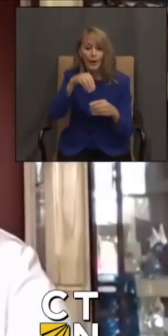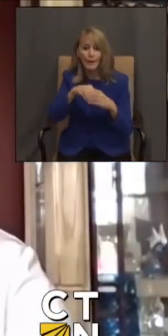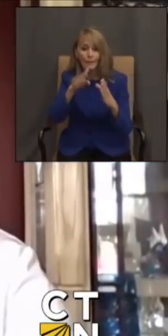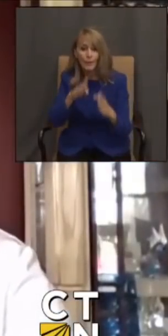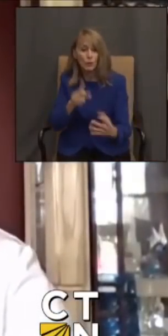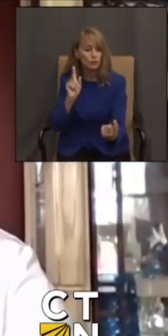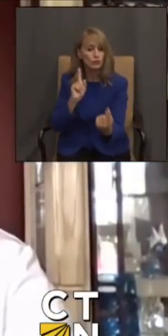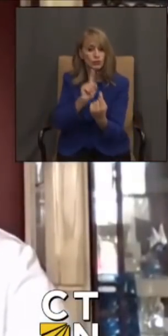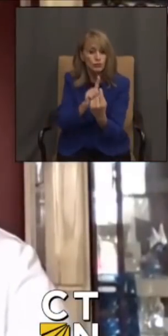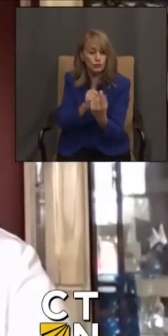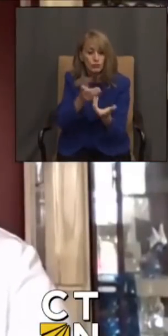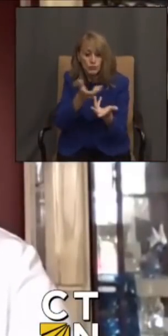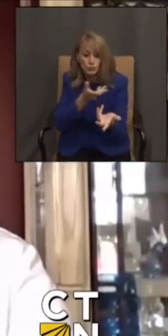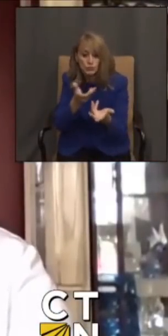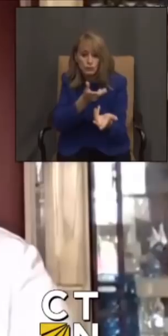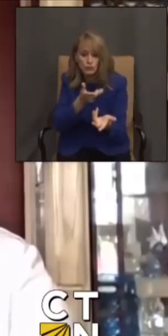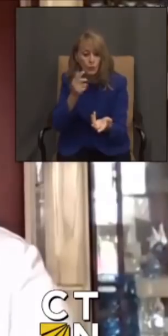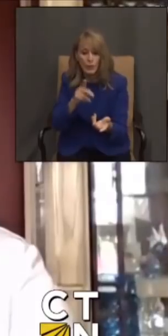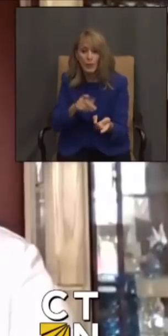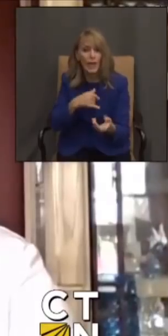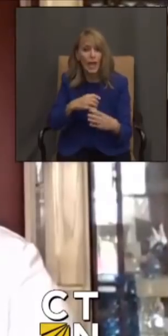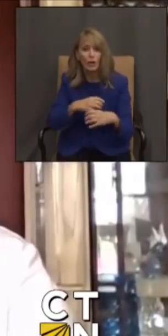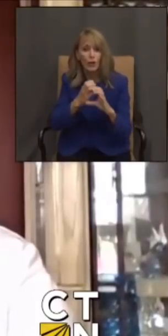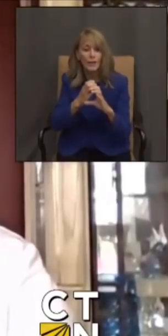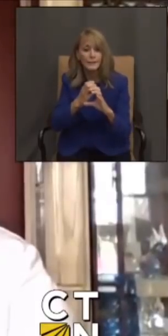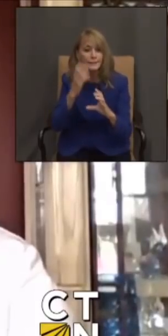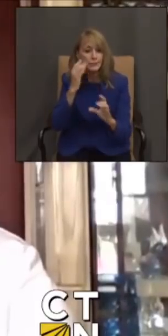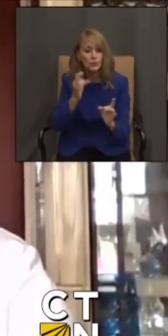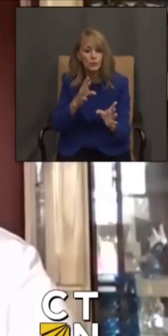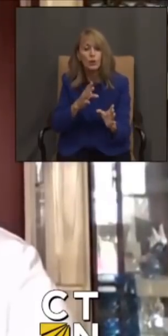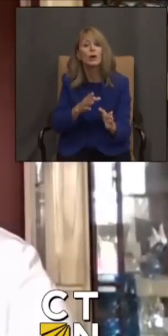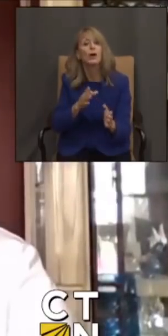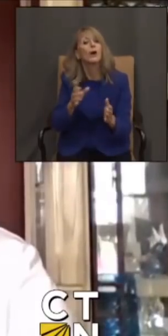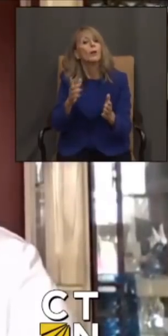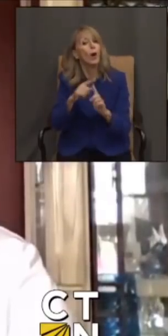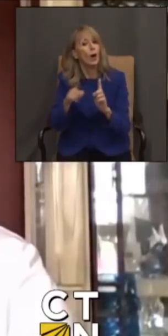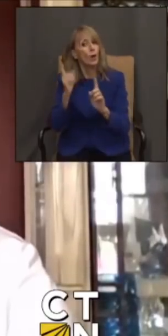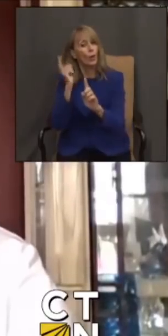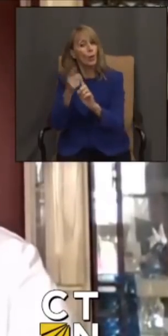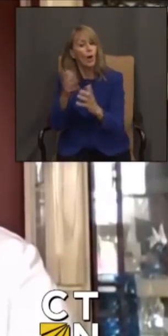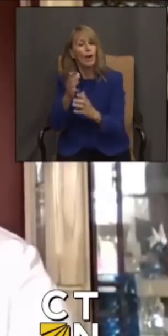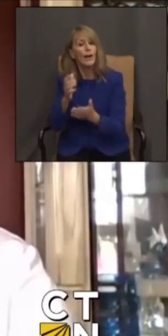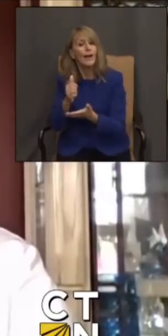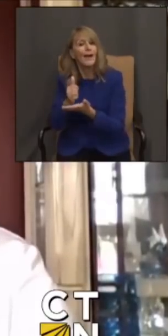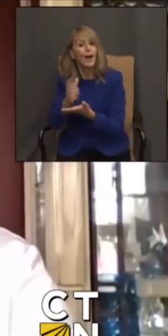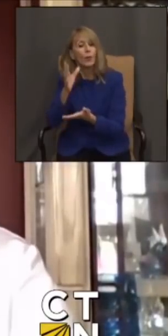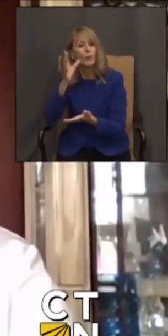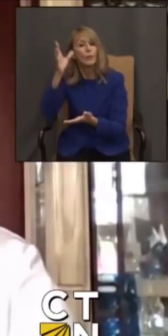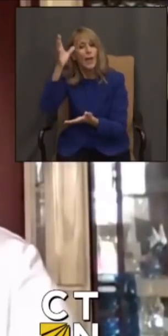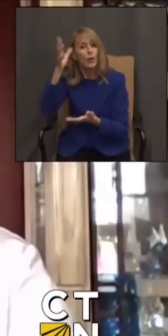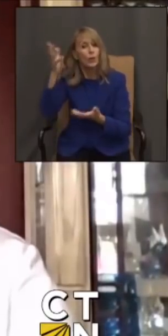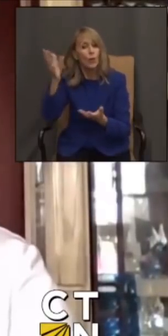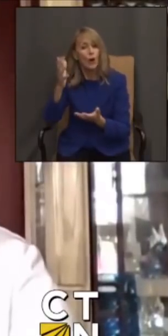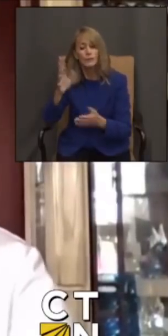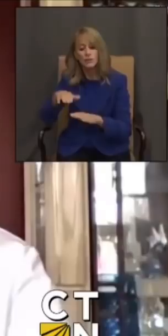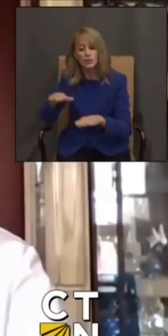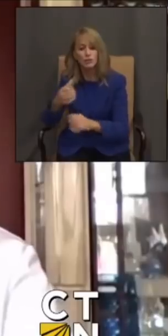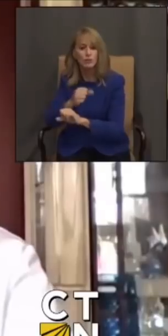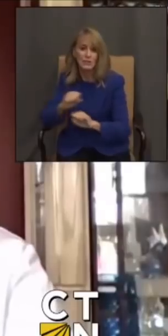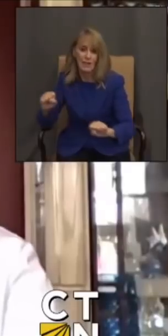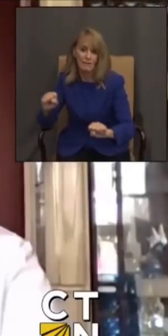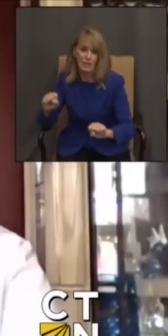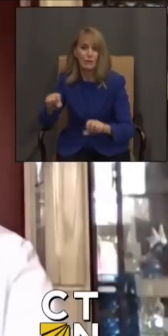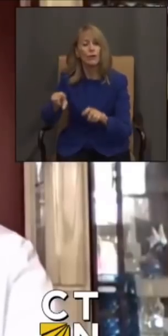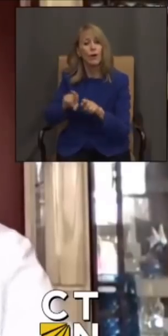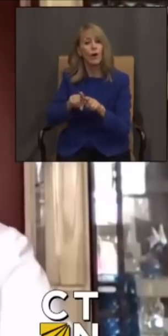to respond to citizens that are in crisis, and more importantly, to help parents support the safety of children and their own mental health